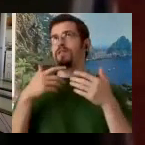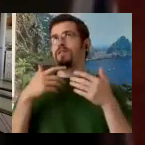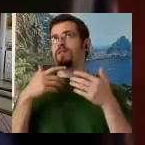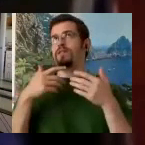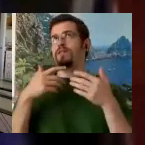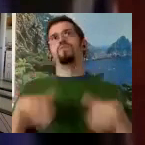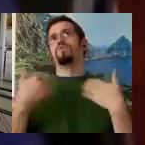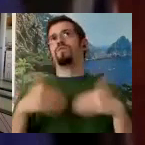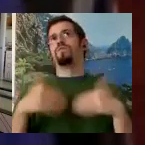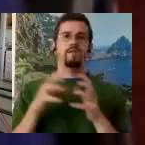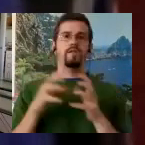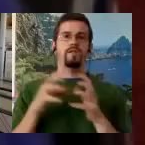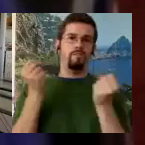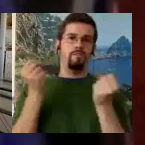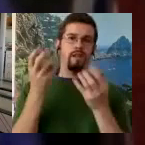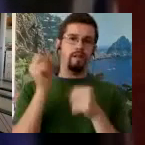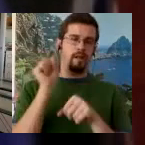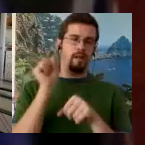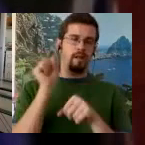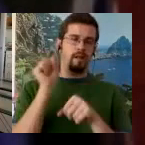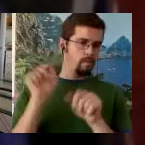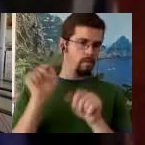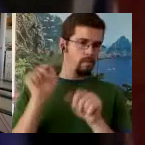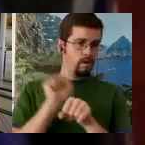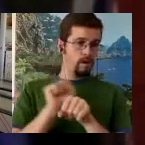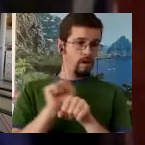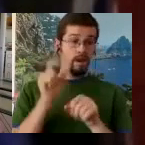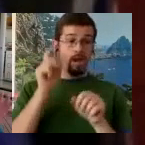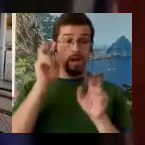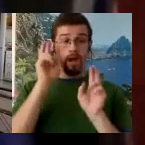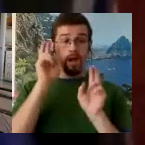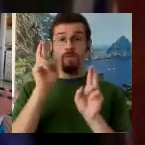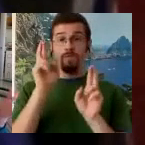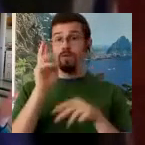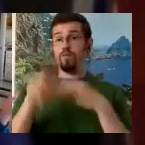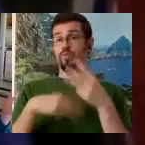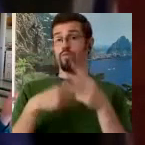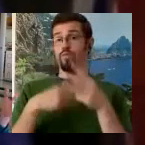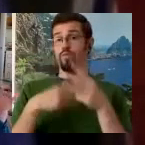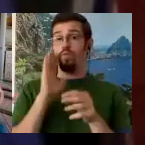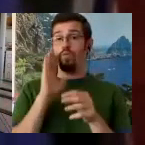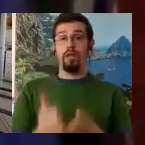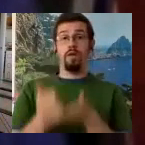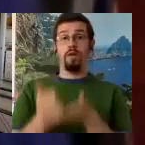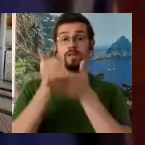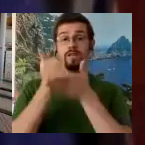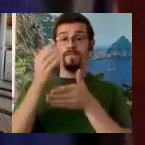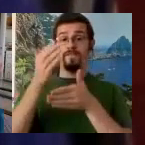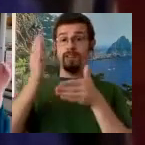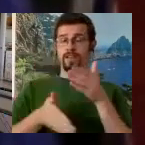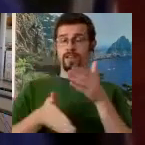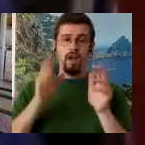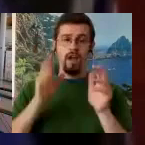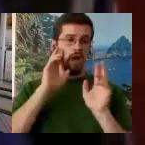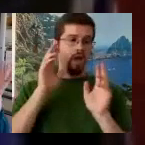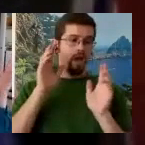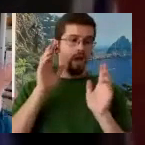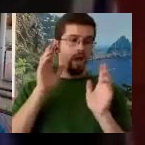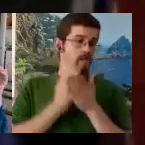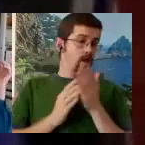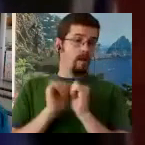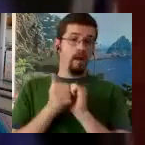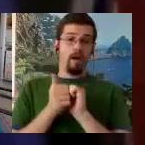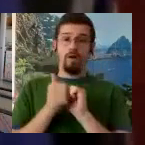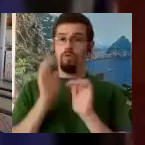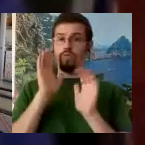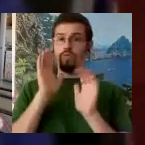work with everybody. I think I'm just going to hope that the world will help us finish it, and it's somehow some kind of magic fairy dust